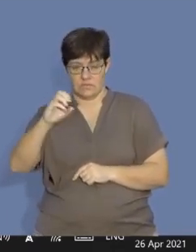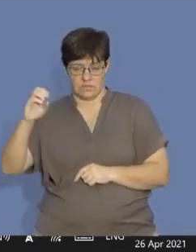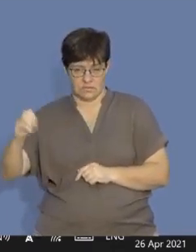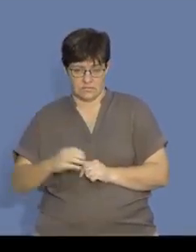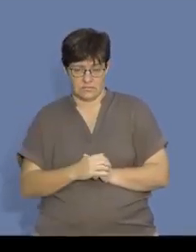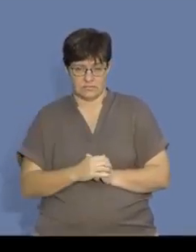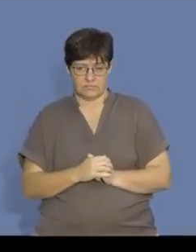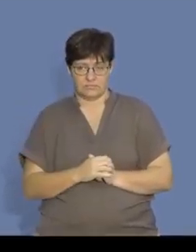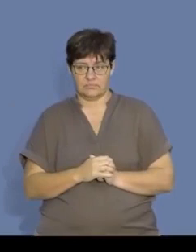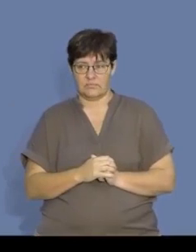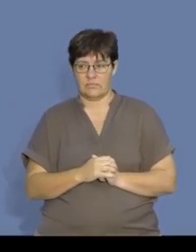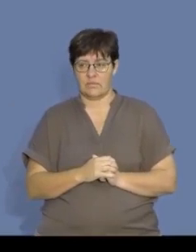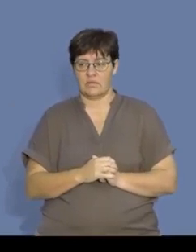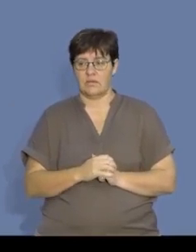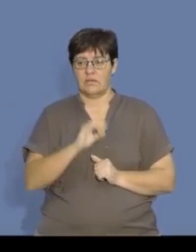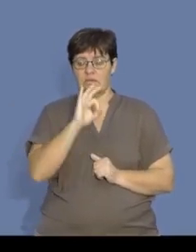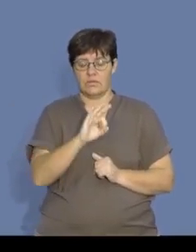3,982,000. So let's fill that in,